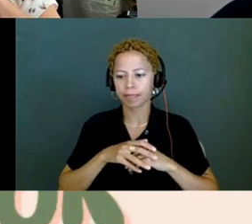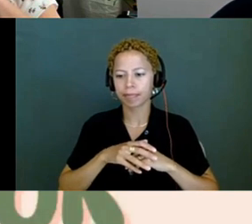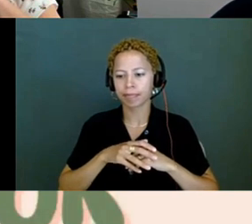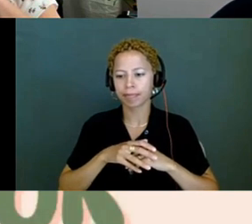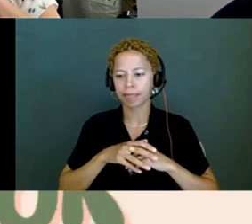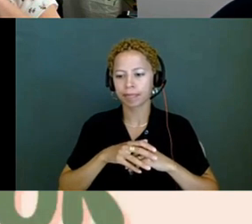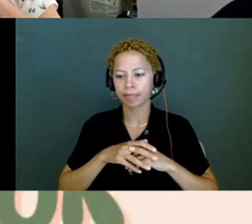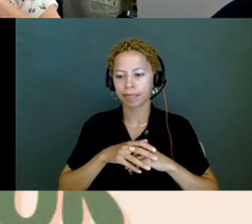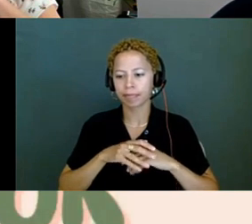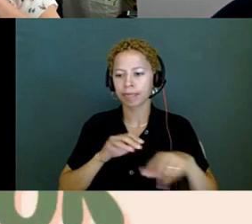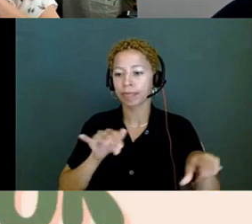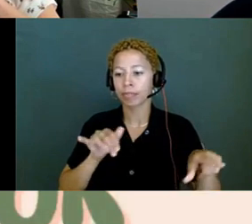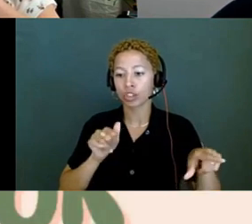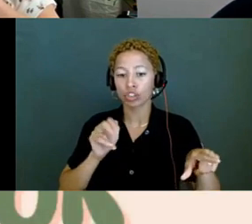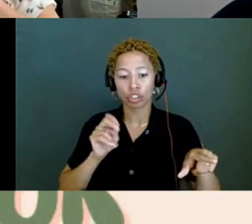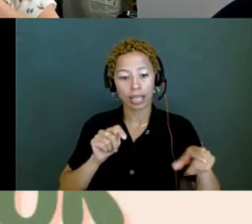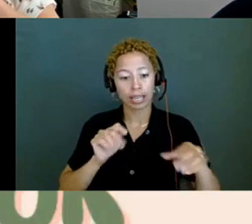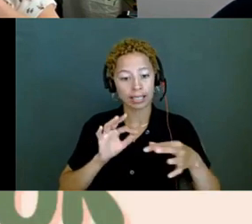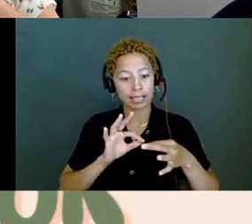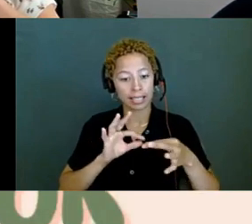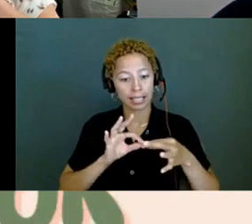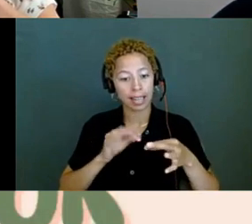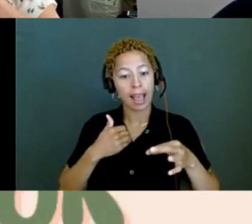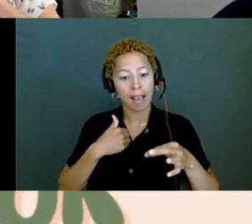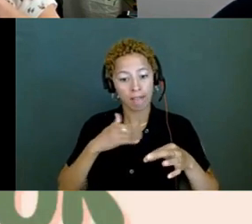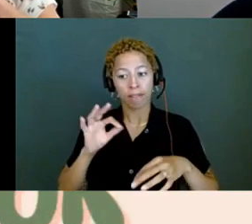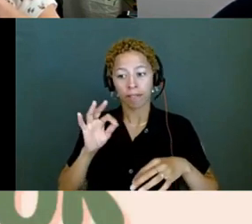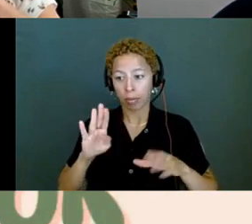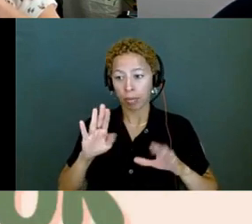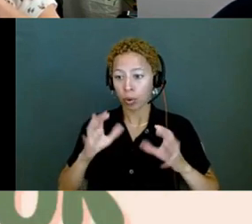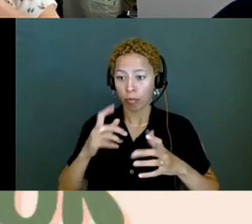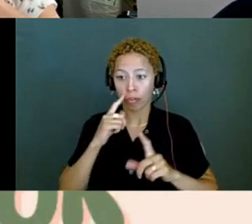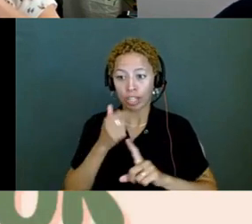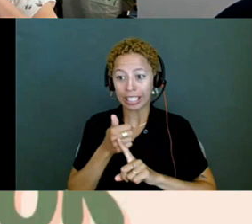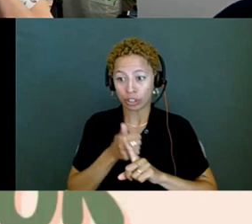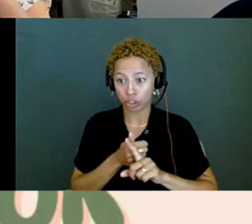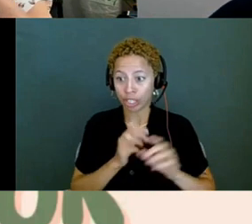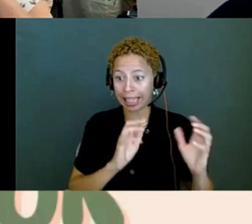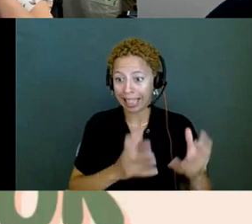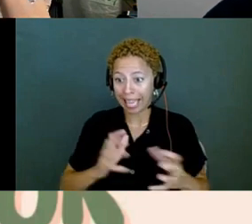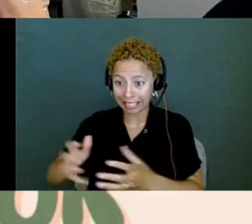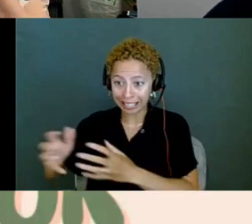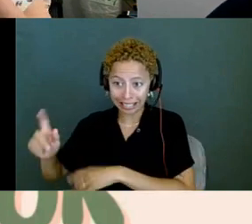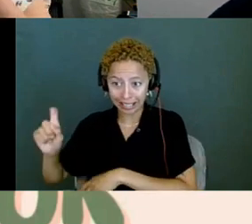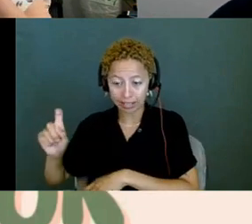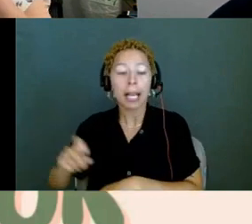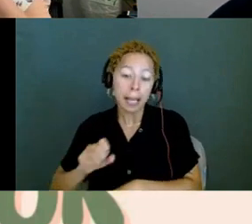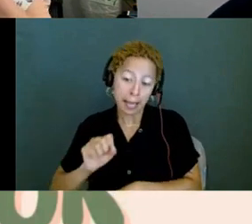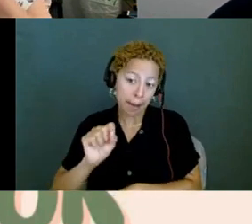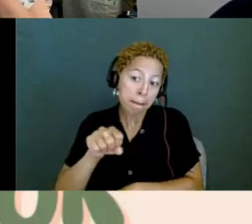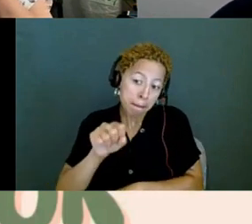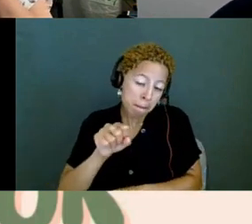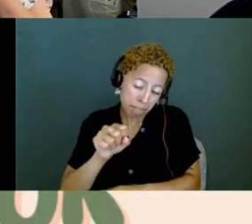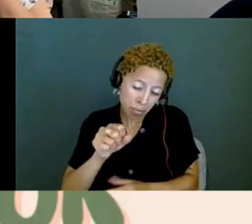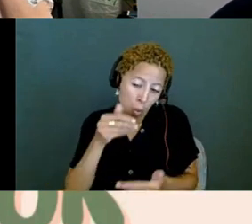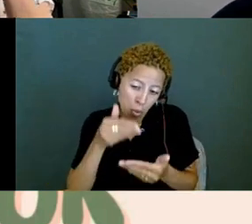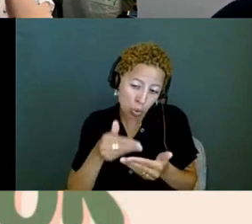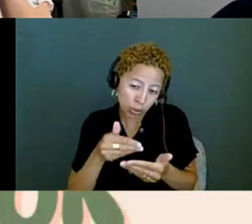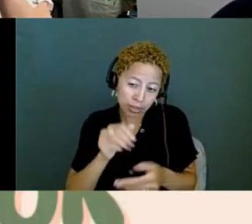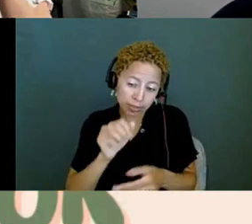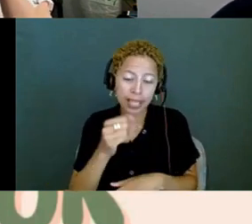So Janet said, do you have a Facebook group for each class? Yes, almost. If we're running